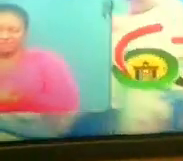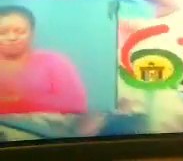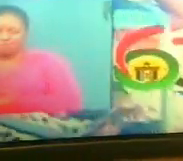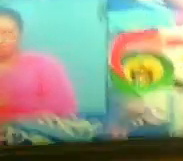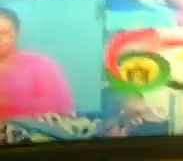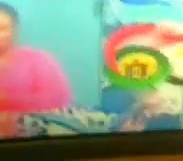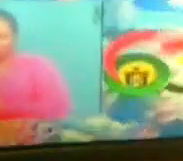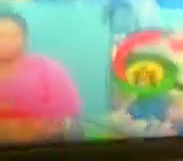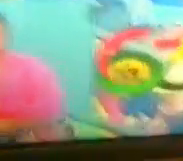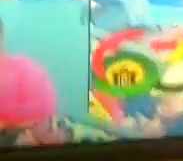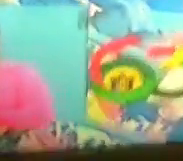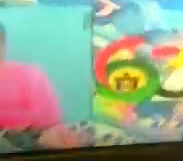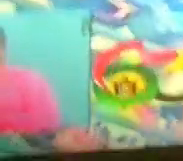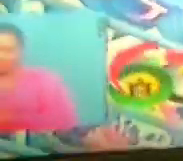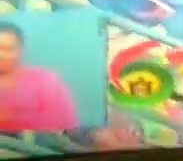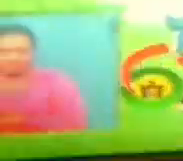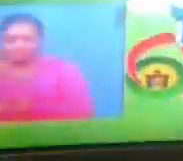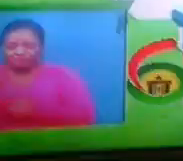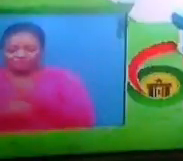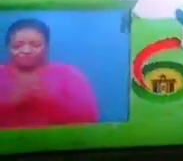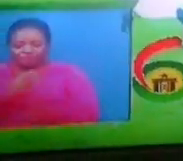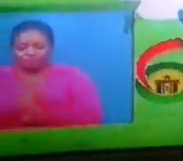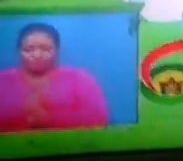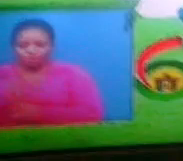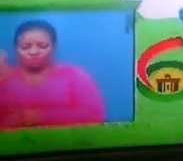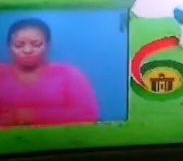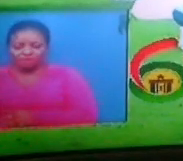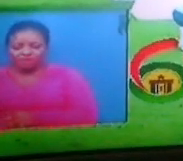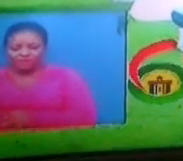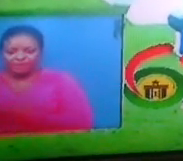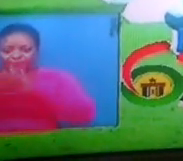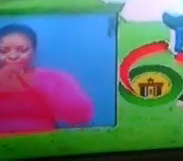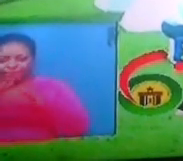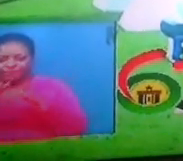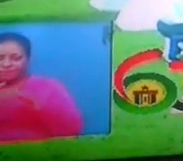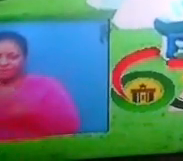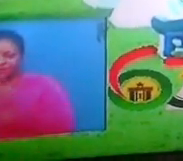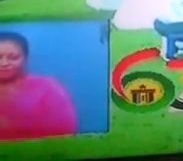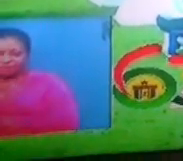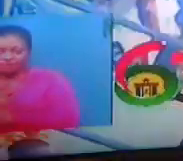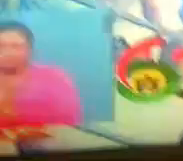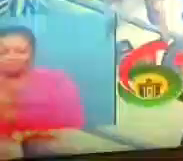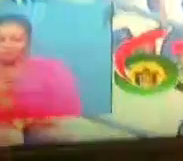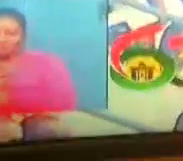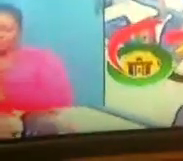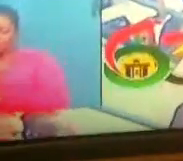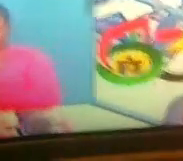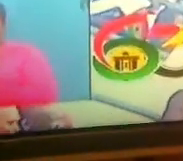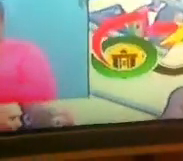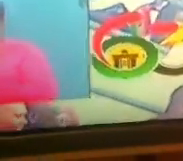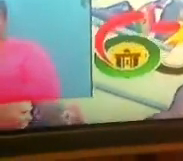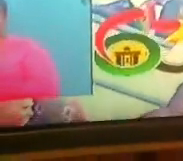the world. On many UN peacekeeping missions, the reports have indicated that the Ghana Armed Forces have been